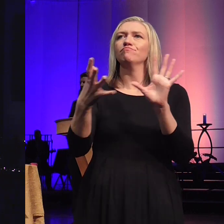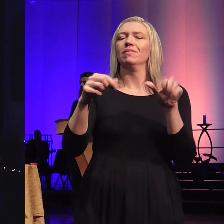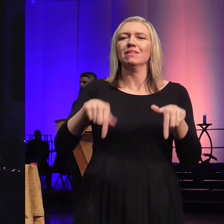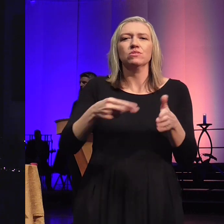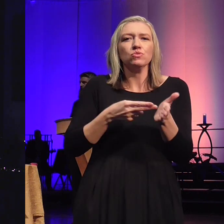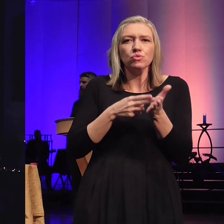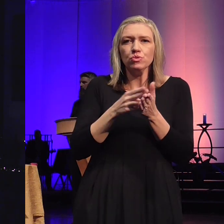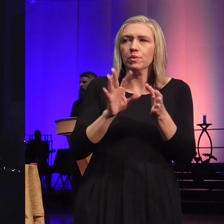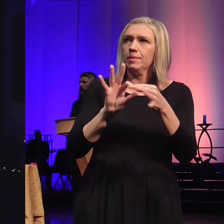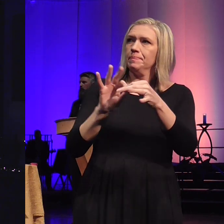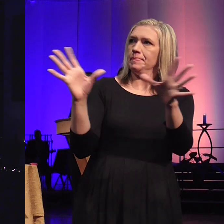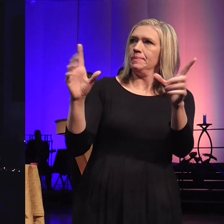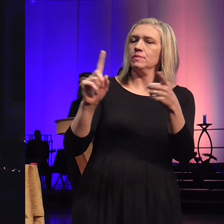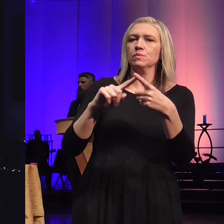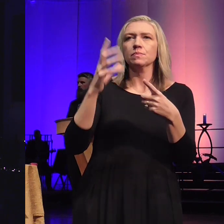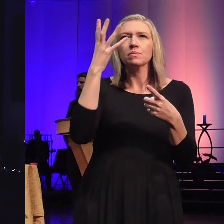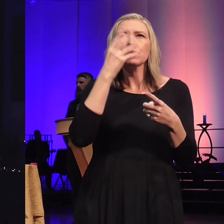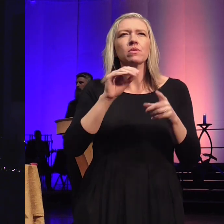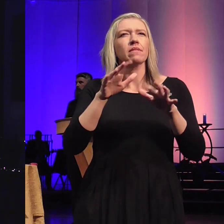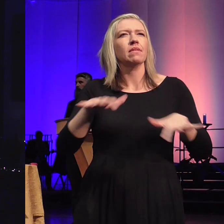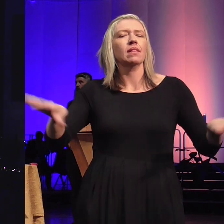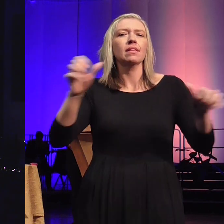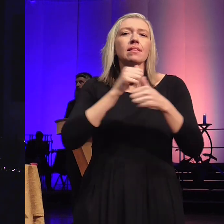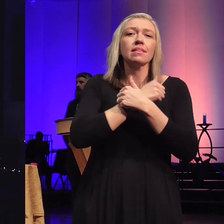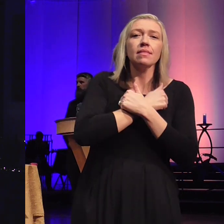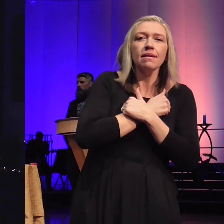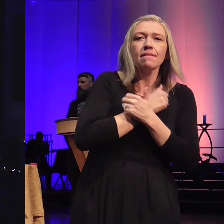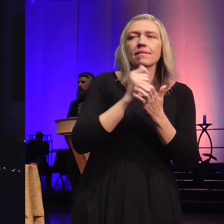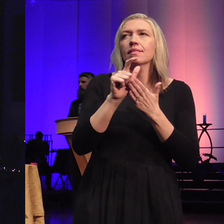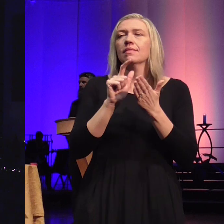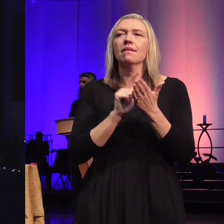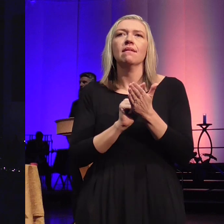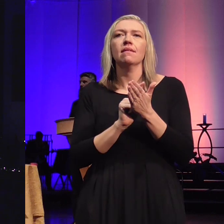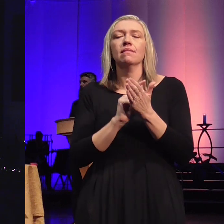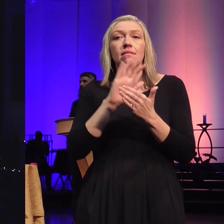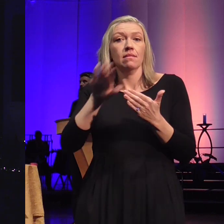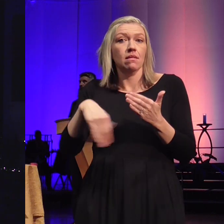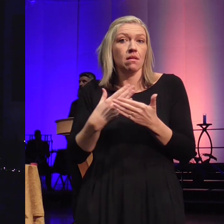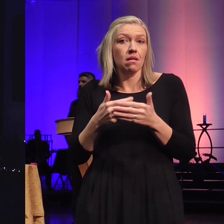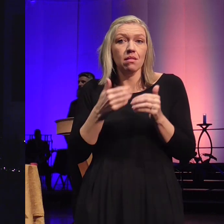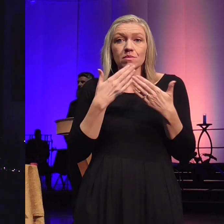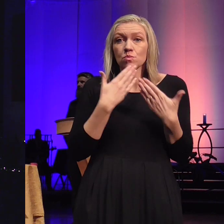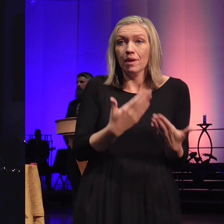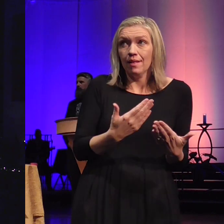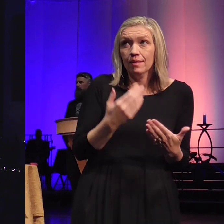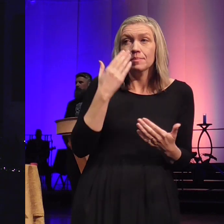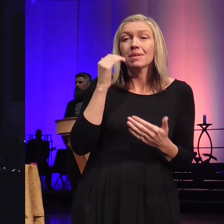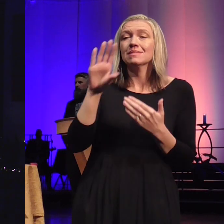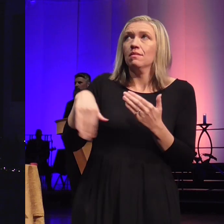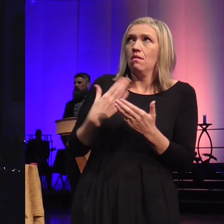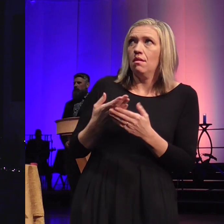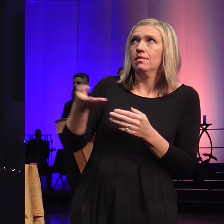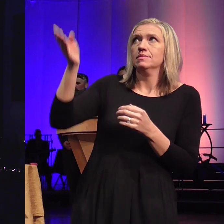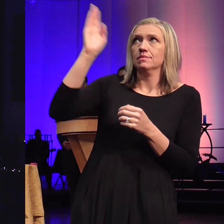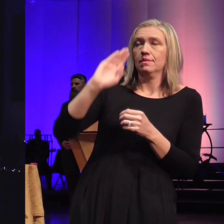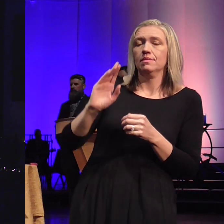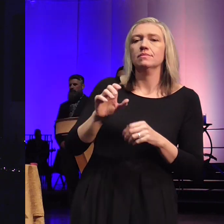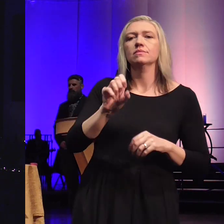beautiful alchemy of love and law, knowing that all is well because all is God. And so it